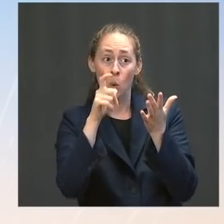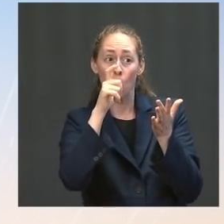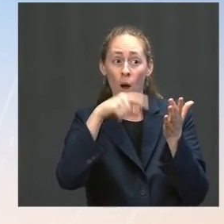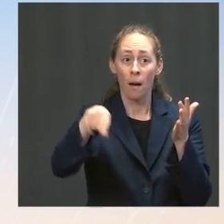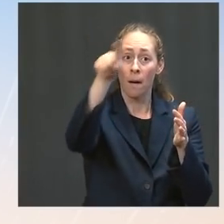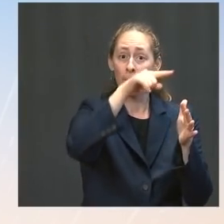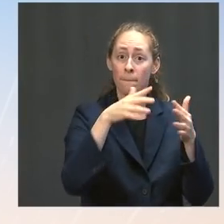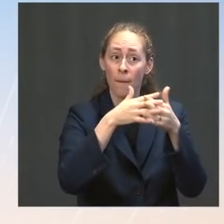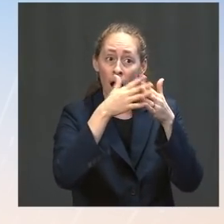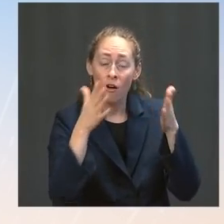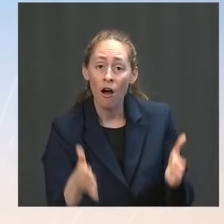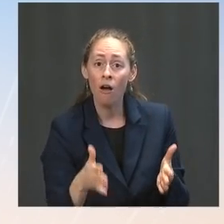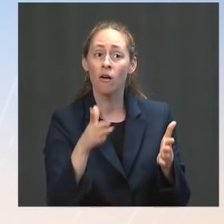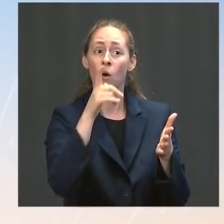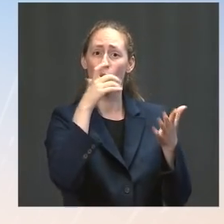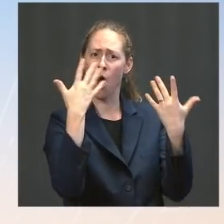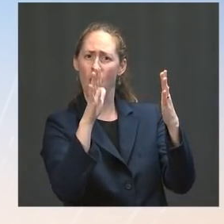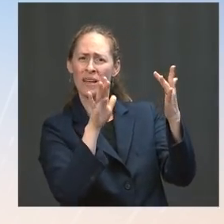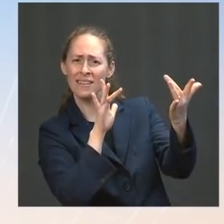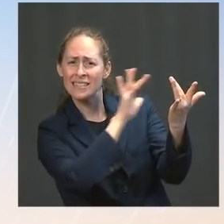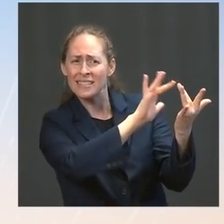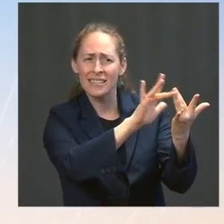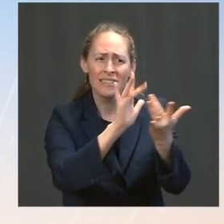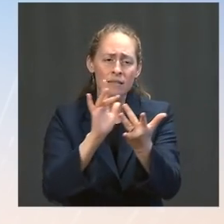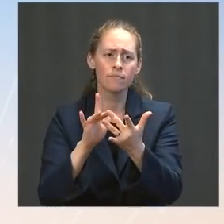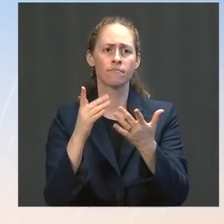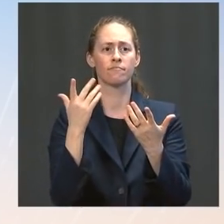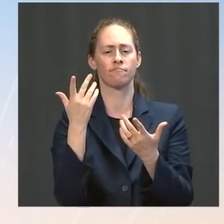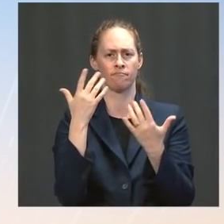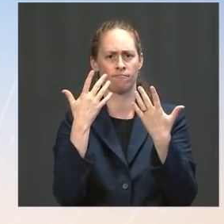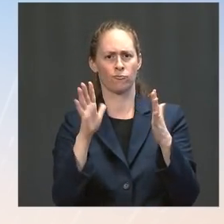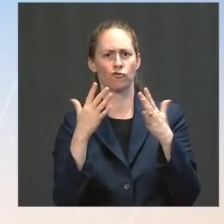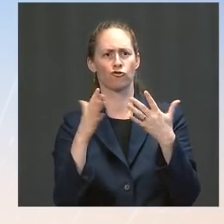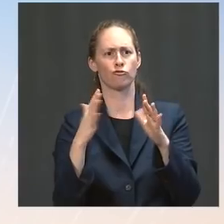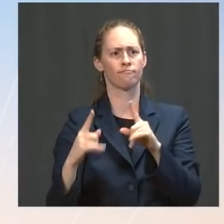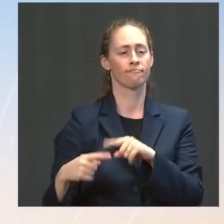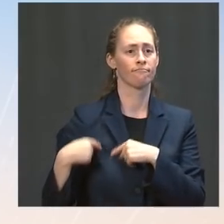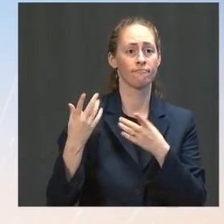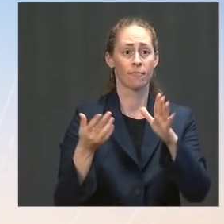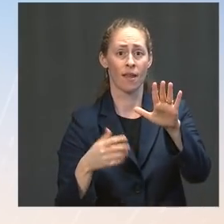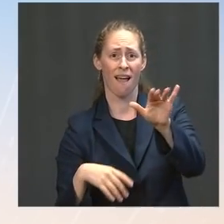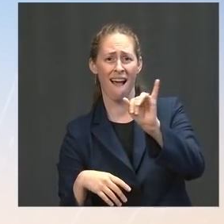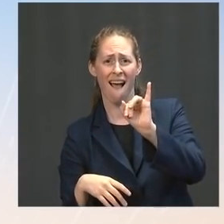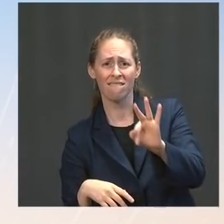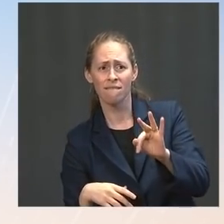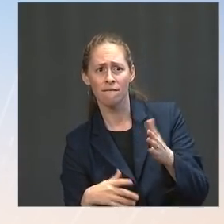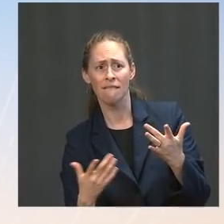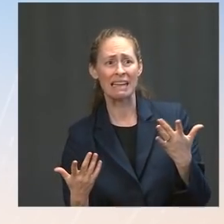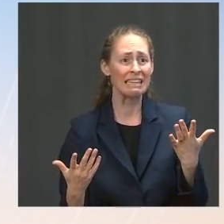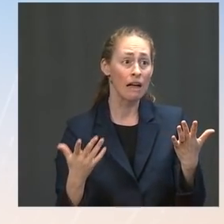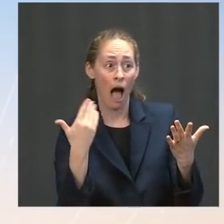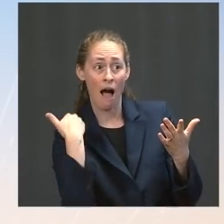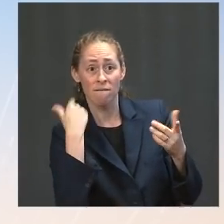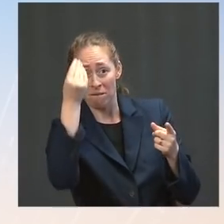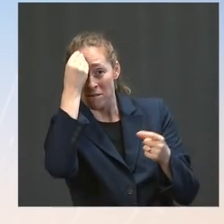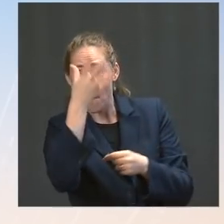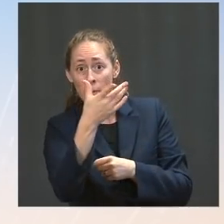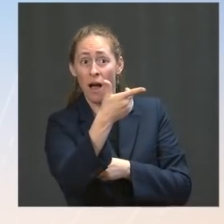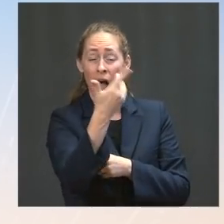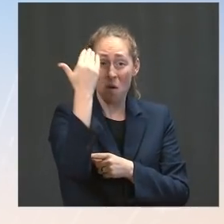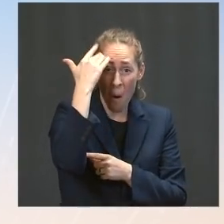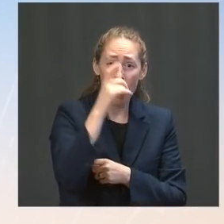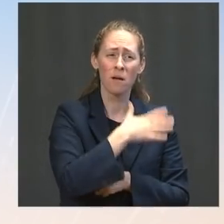when he will provide information about a decision on August 31st. I don't want to paraphrase the question if that was an inaccurate description of the question. To a lot of people watching. Of